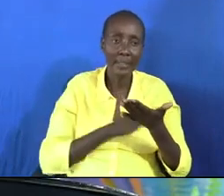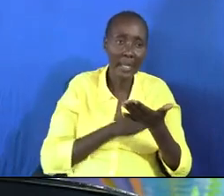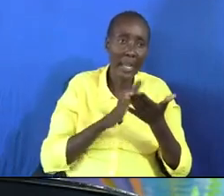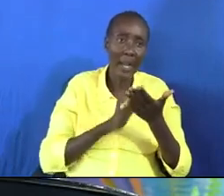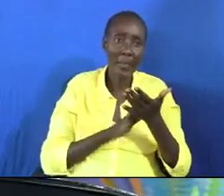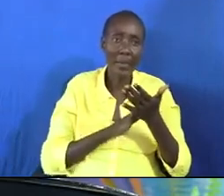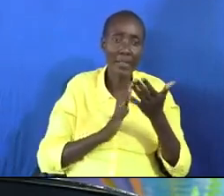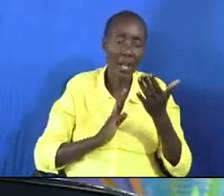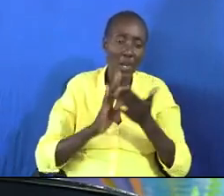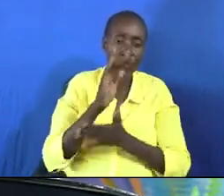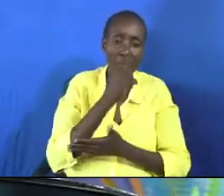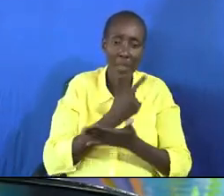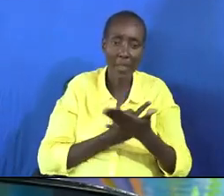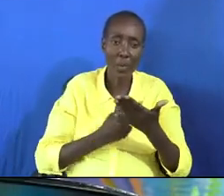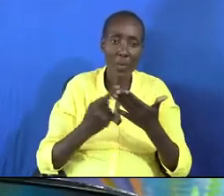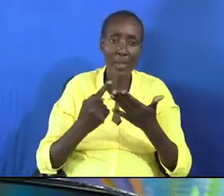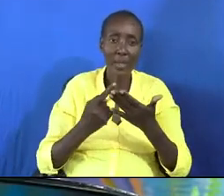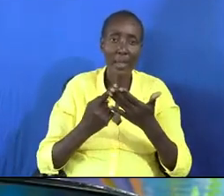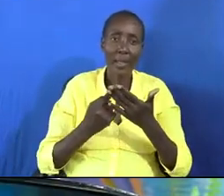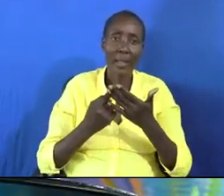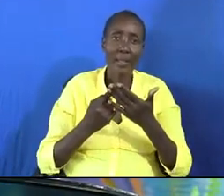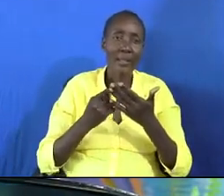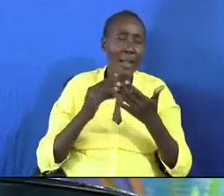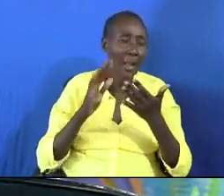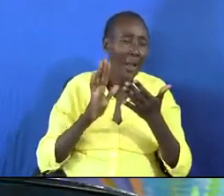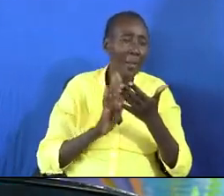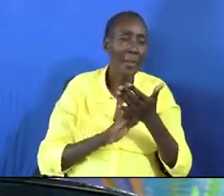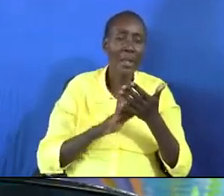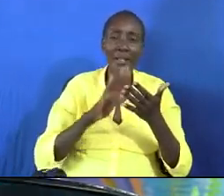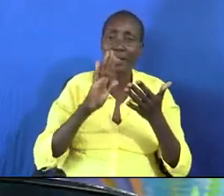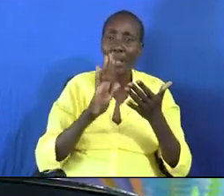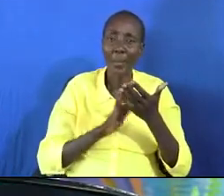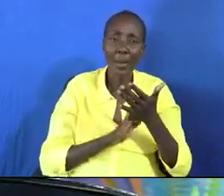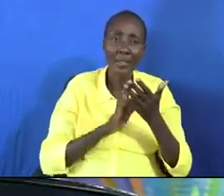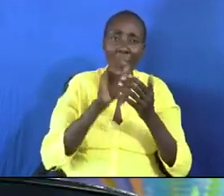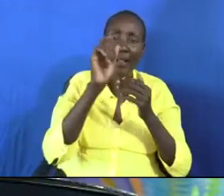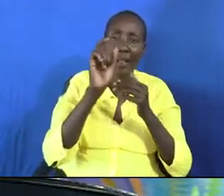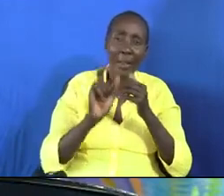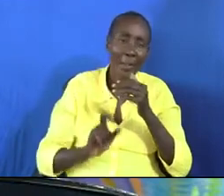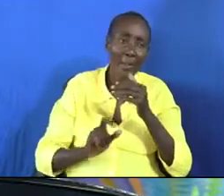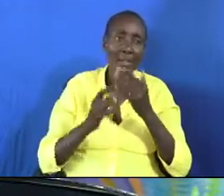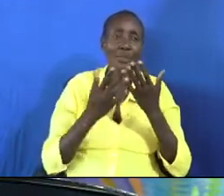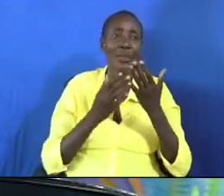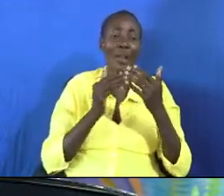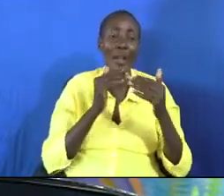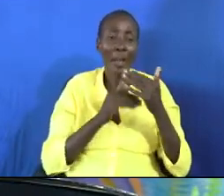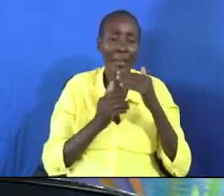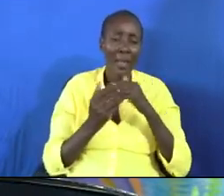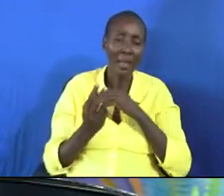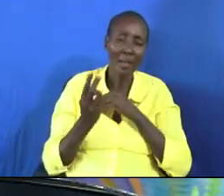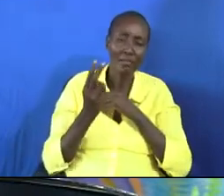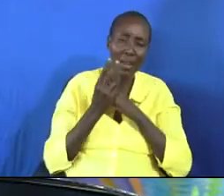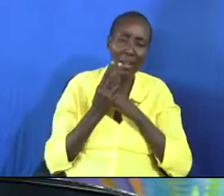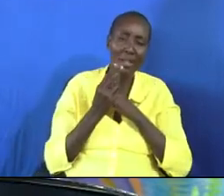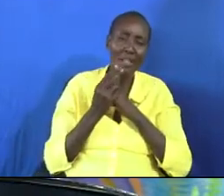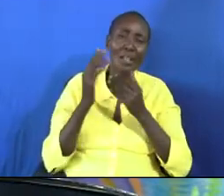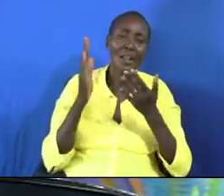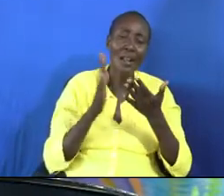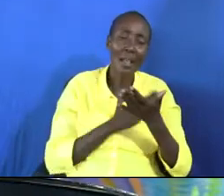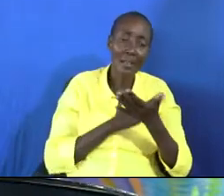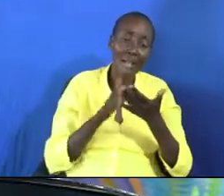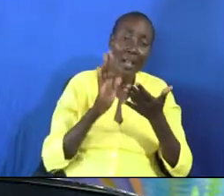a weekday, and there was a lot of praising. And the person kneels, and he sings, and you can see